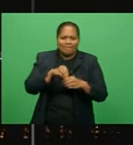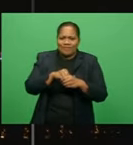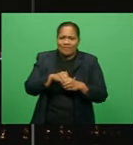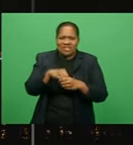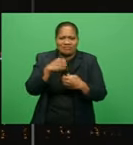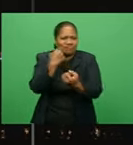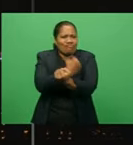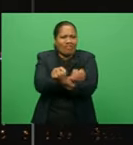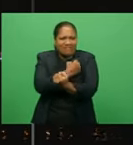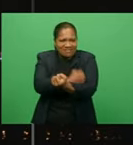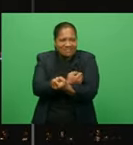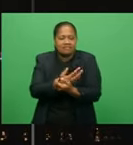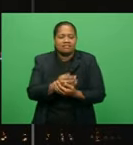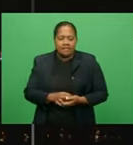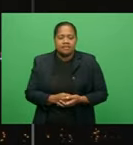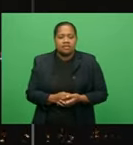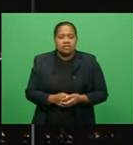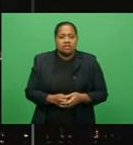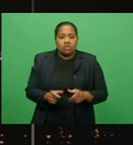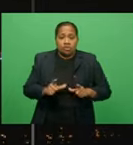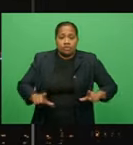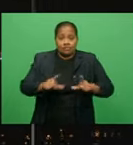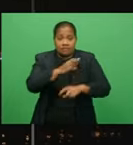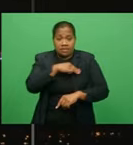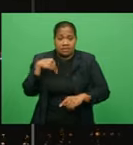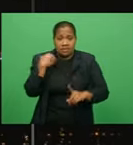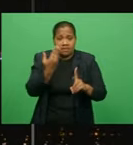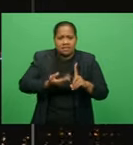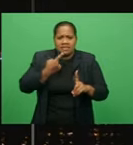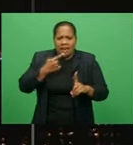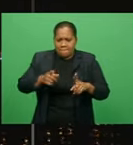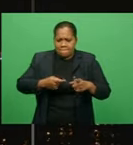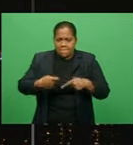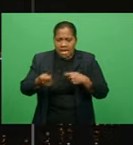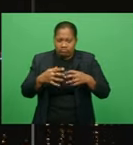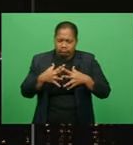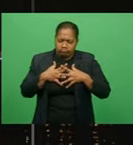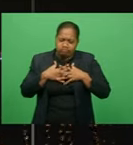abuse. Local Government Minister Pramila Kumar says markets are crowded and